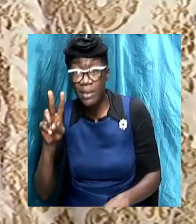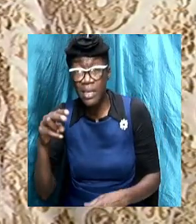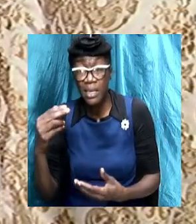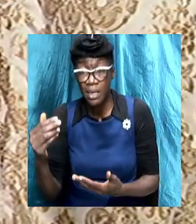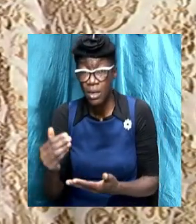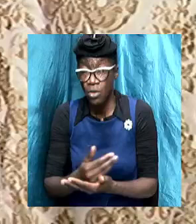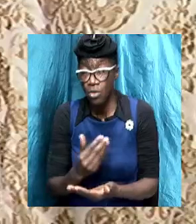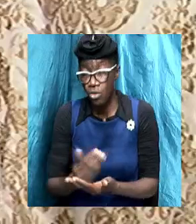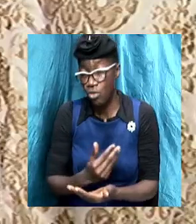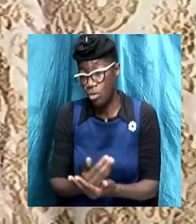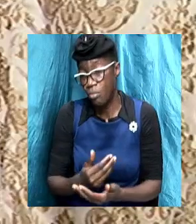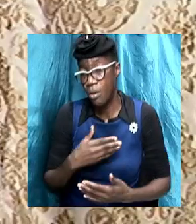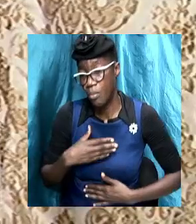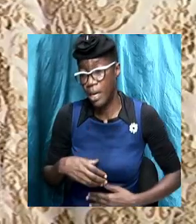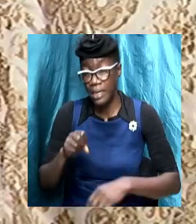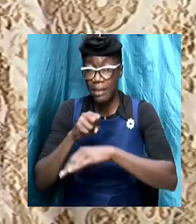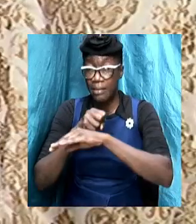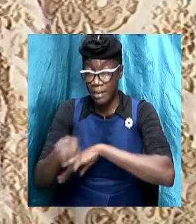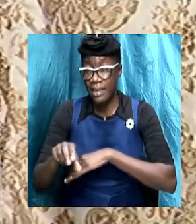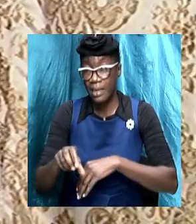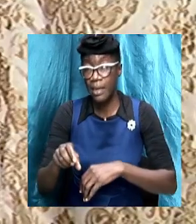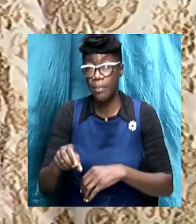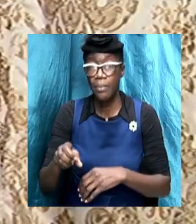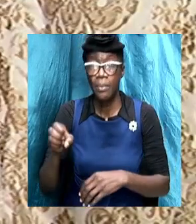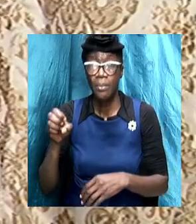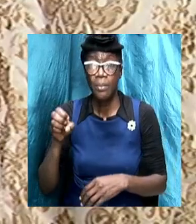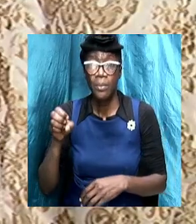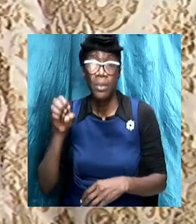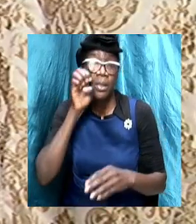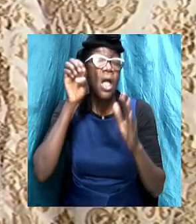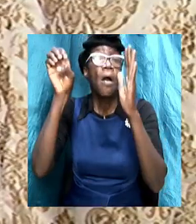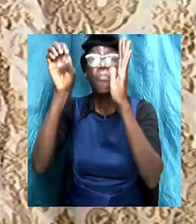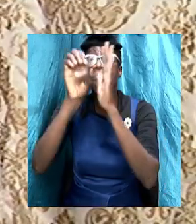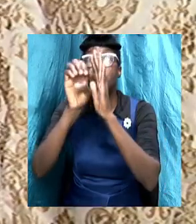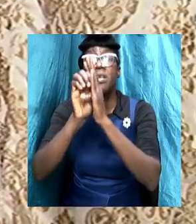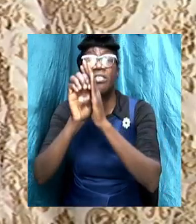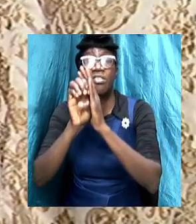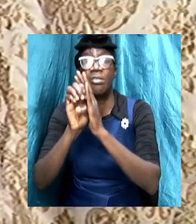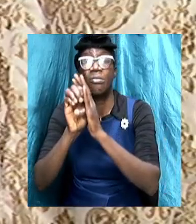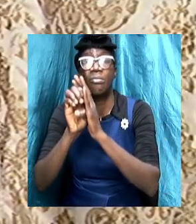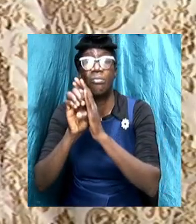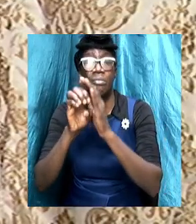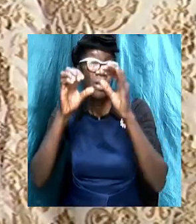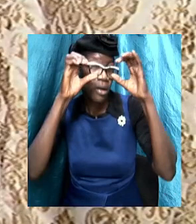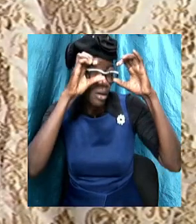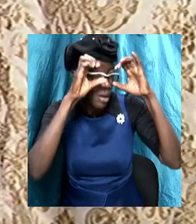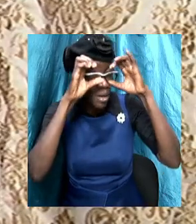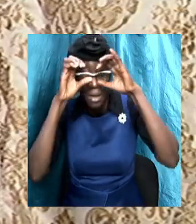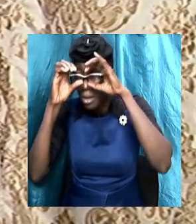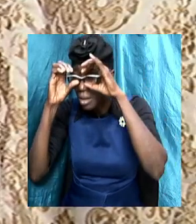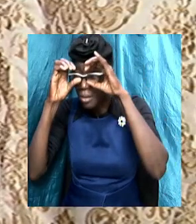somebody sent me a particular picture that they took from, I think, Instagram. And it was a picture of